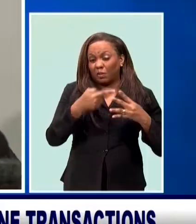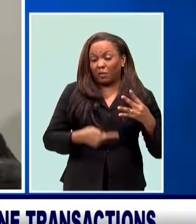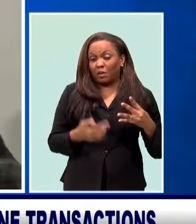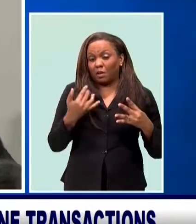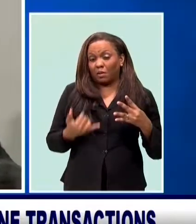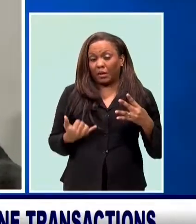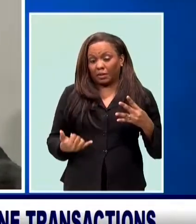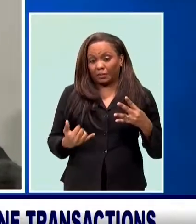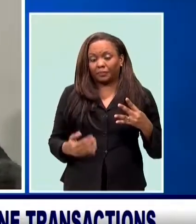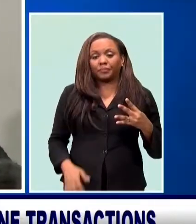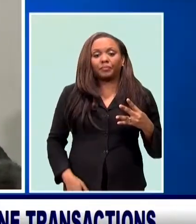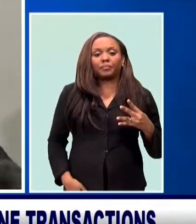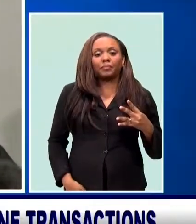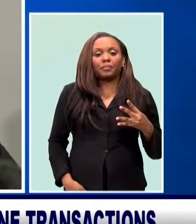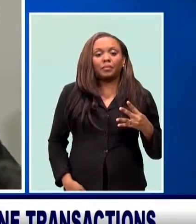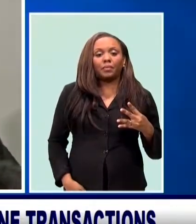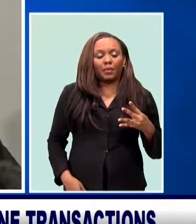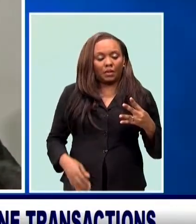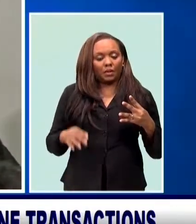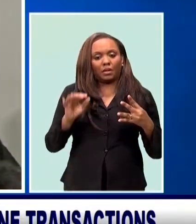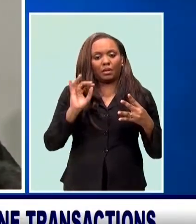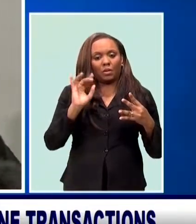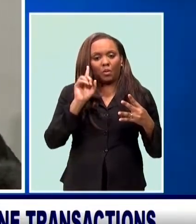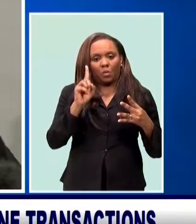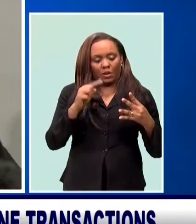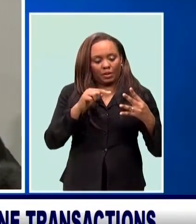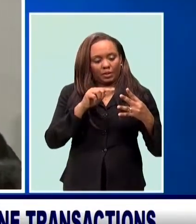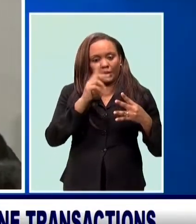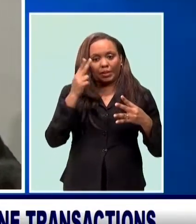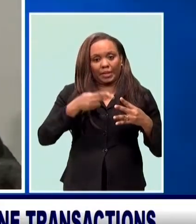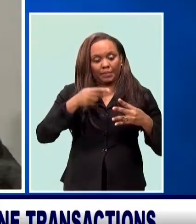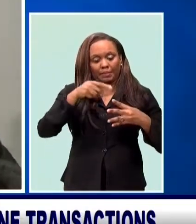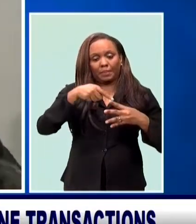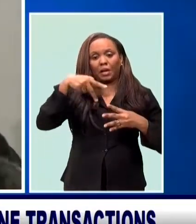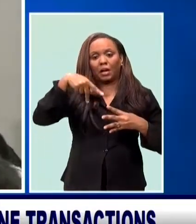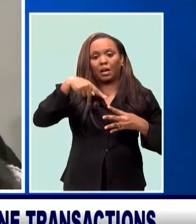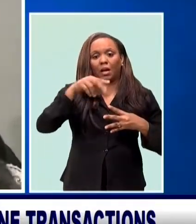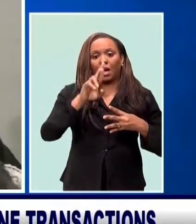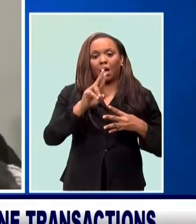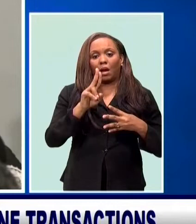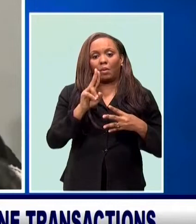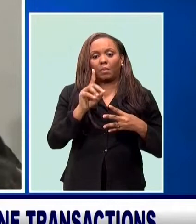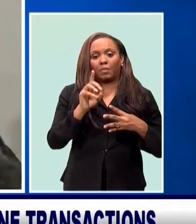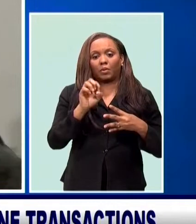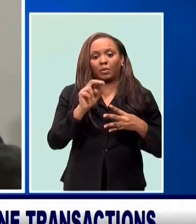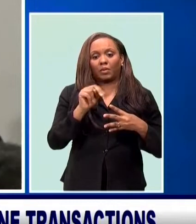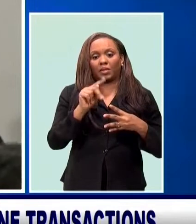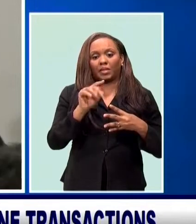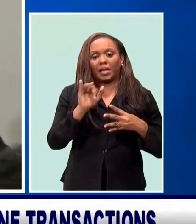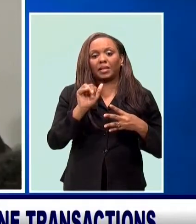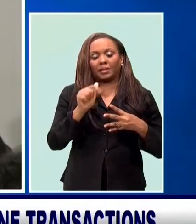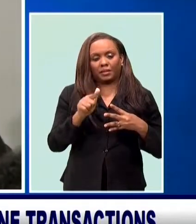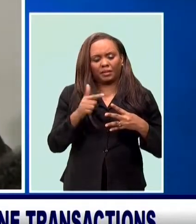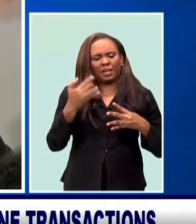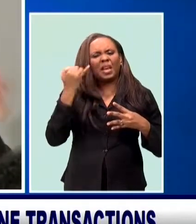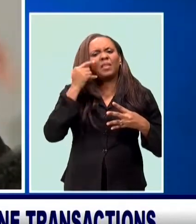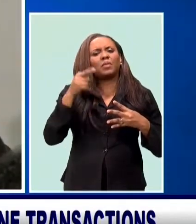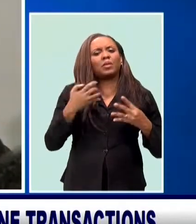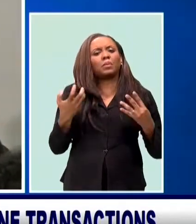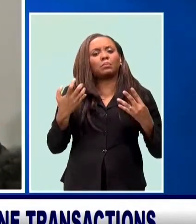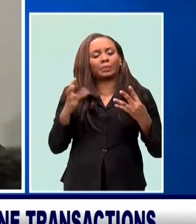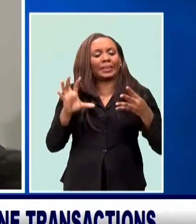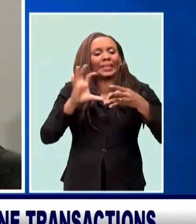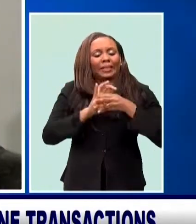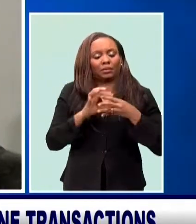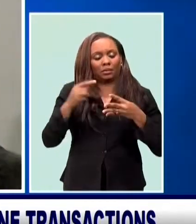credit union. So if you're in Prudential, and we're going to show this in a minute, Diane can transfer money to me, or I can transfer money to Mike,